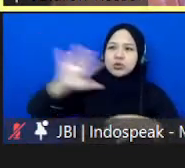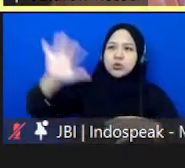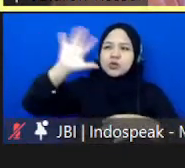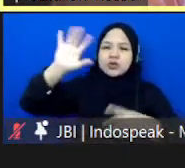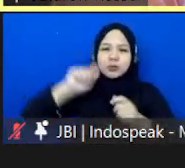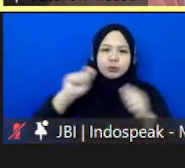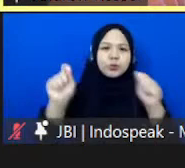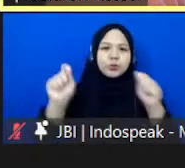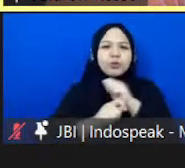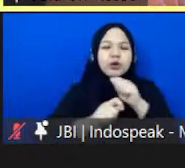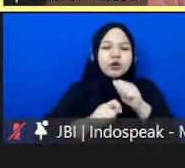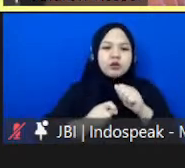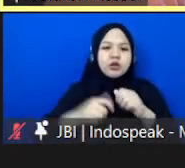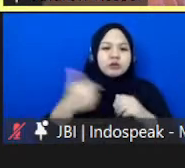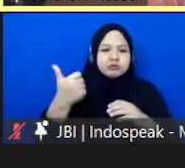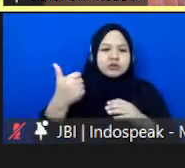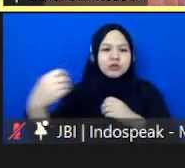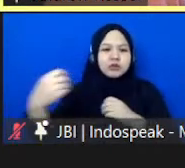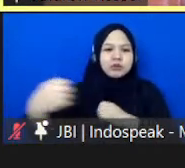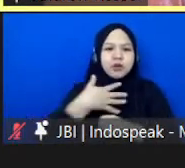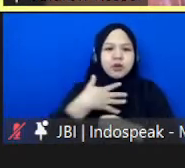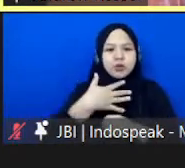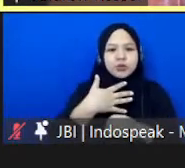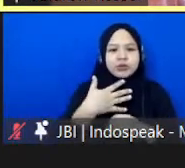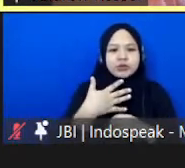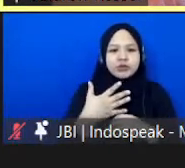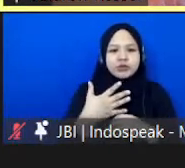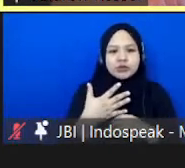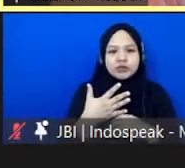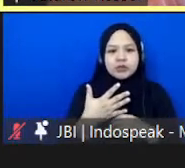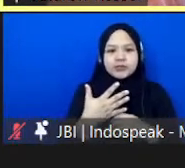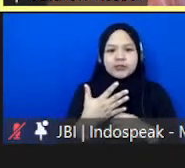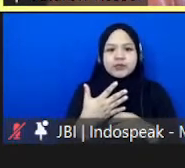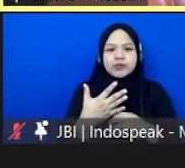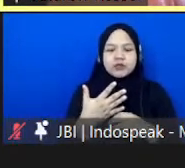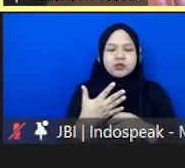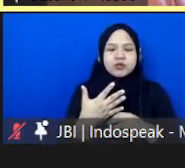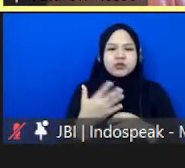in place the sort of measures that are required to actually successfully combat